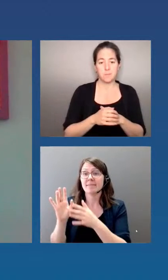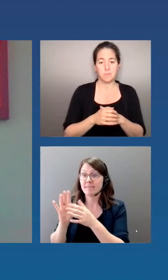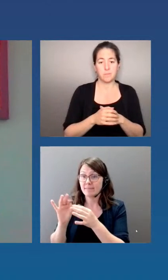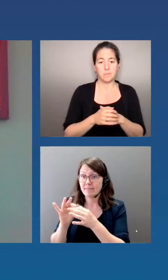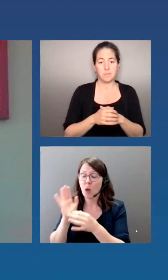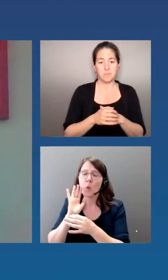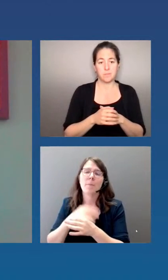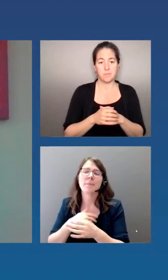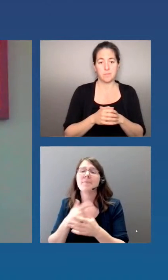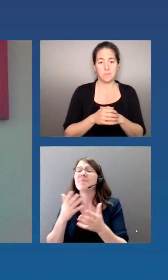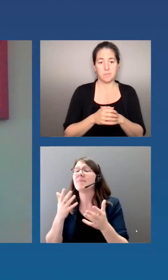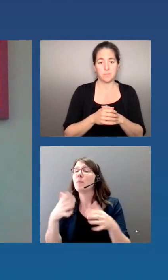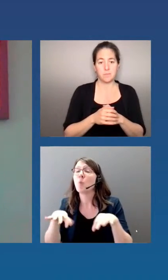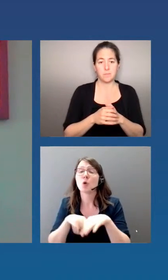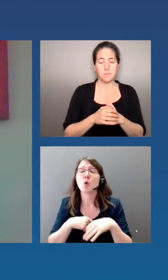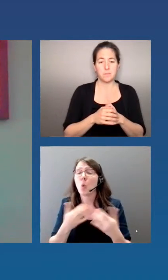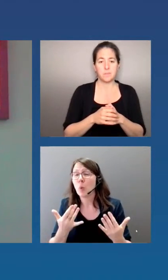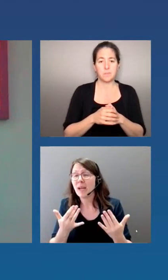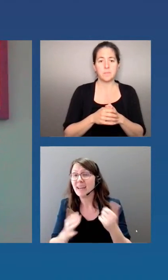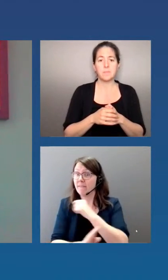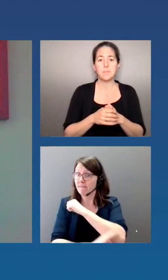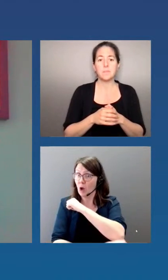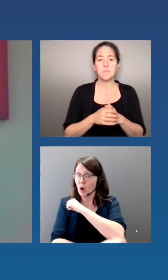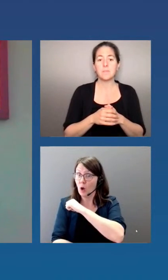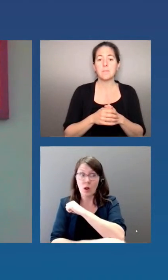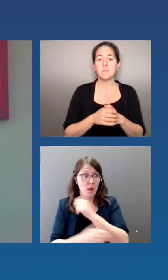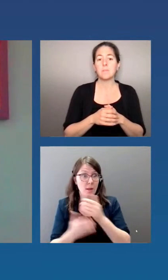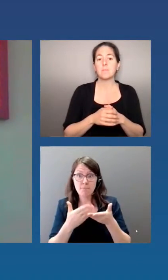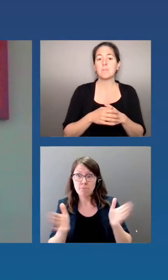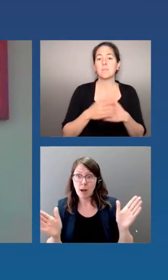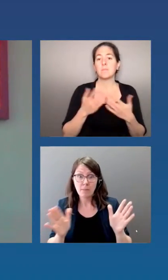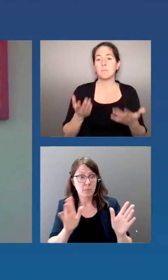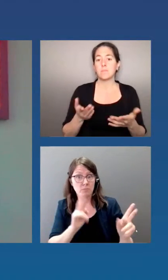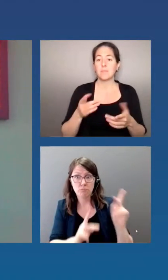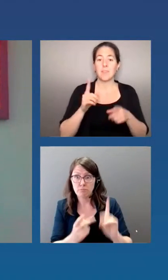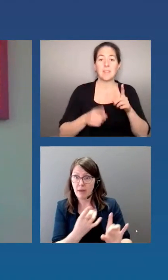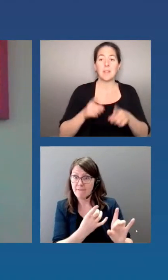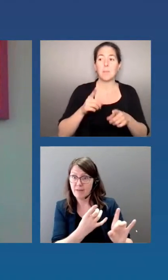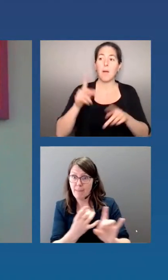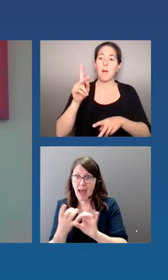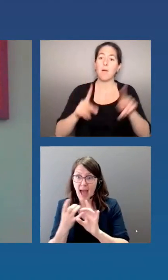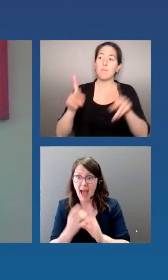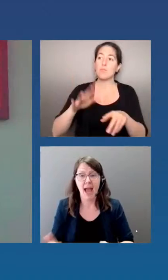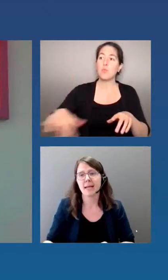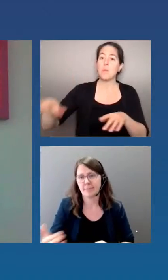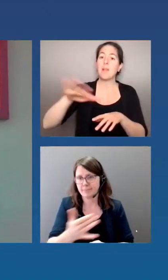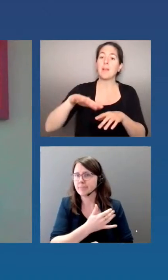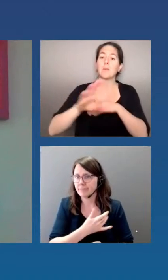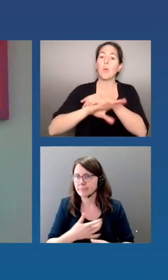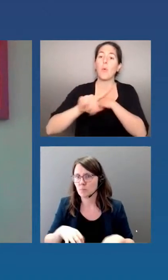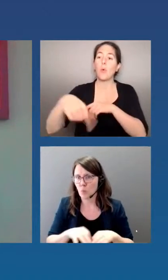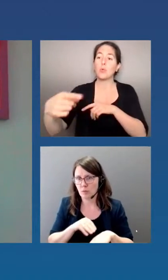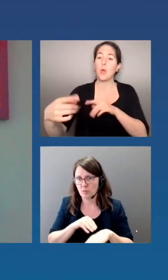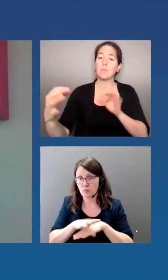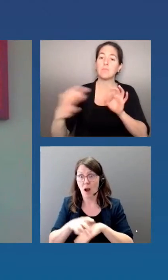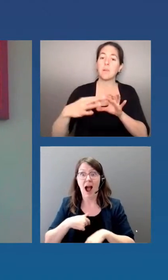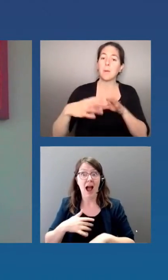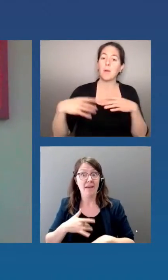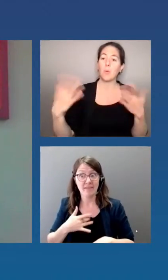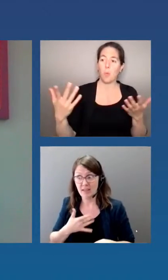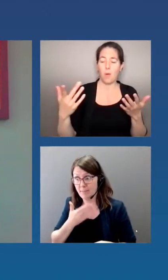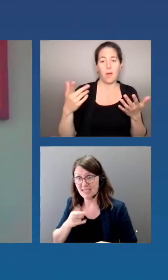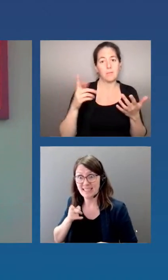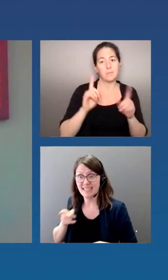fall. I think we probably need to lean more toward aggressive, but that's me thinking of what's best for the